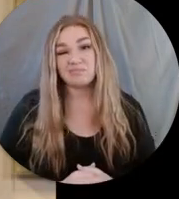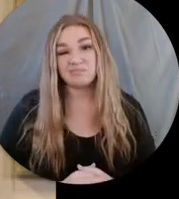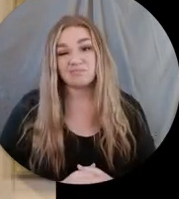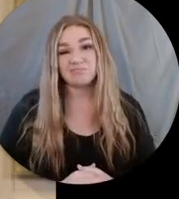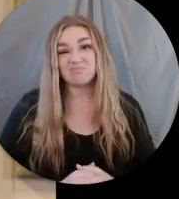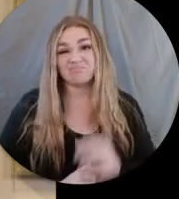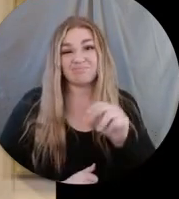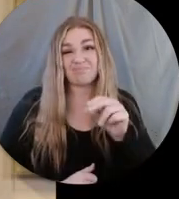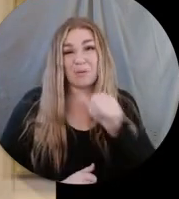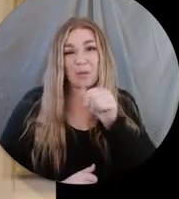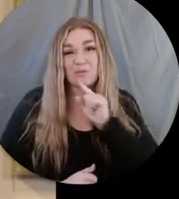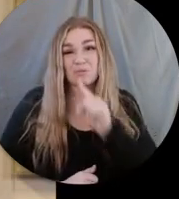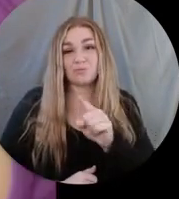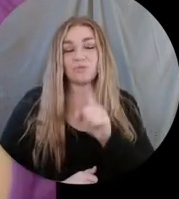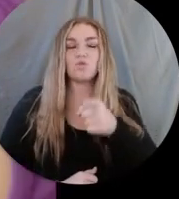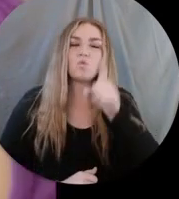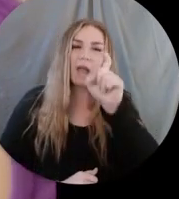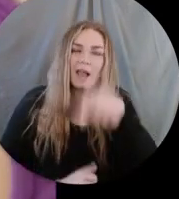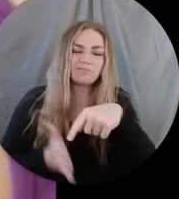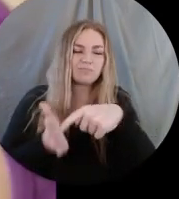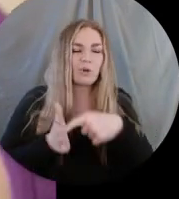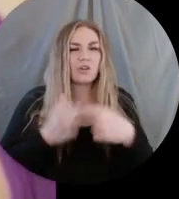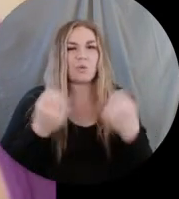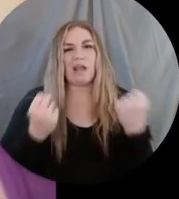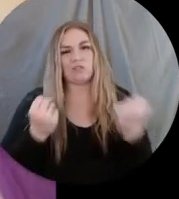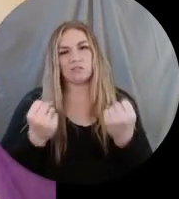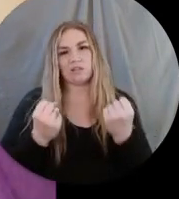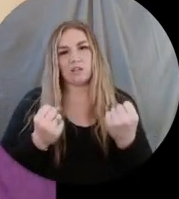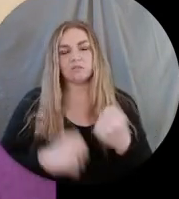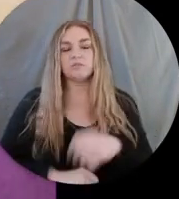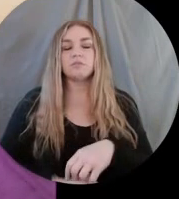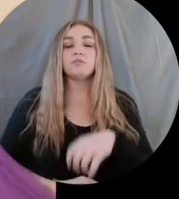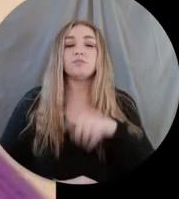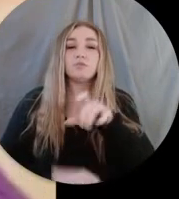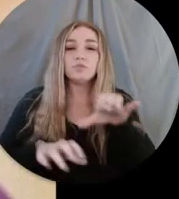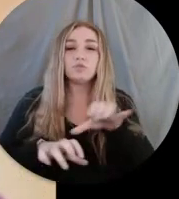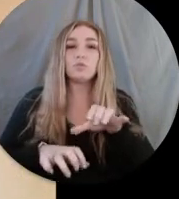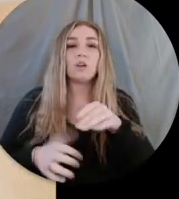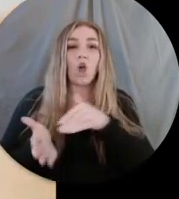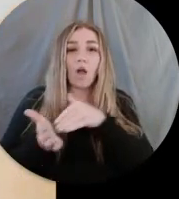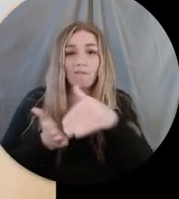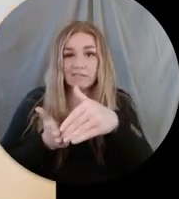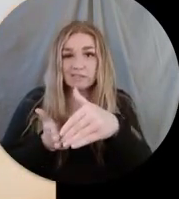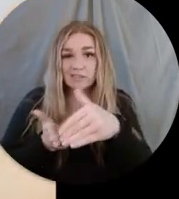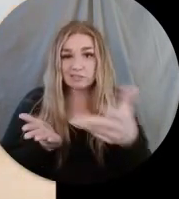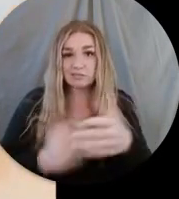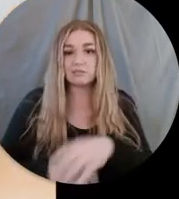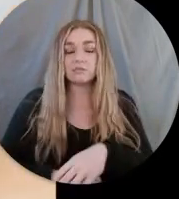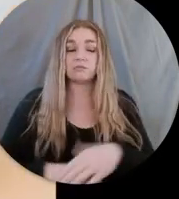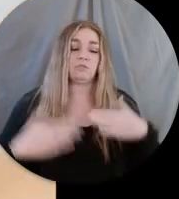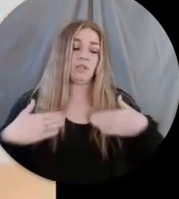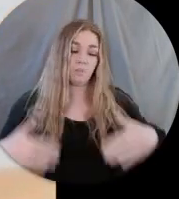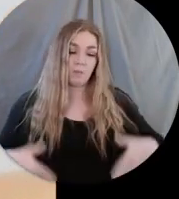true. You have to exercise and you have to do it on a very consistent basis. The body